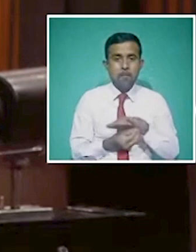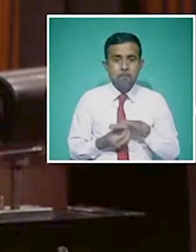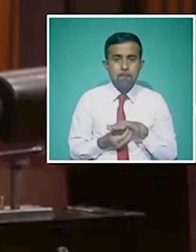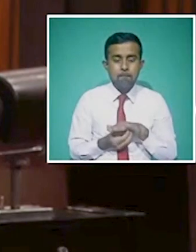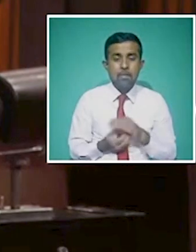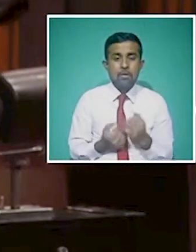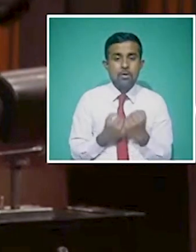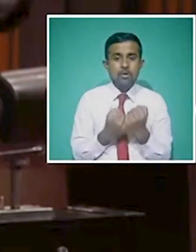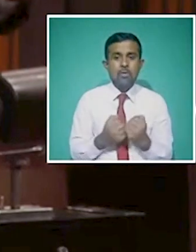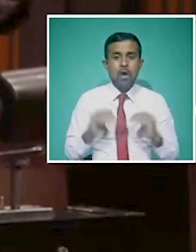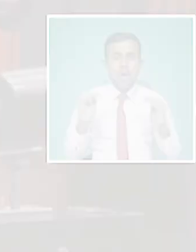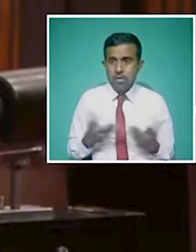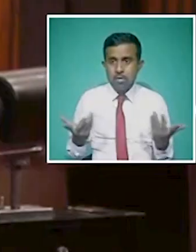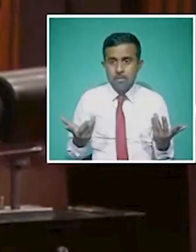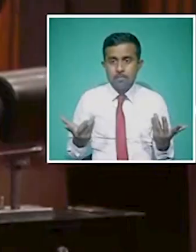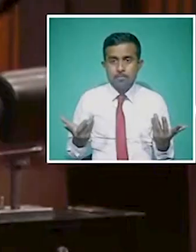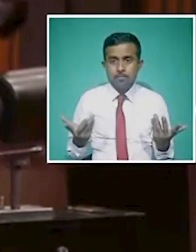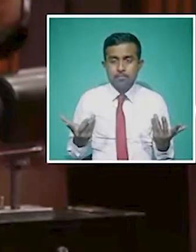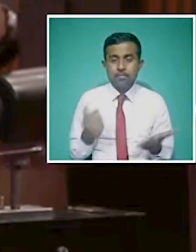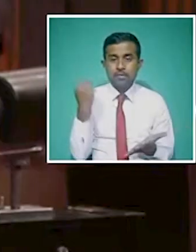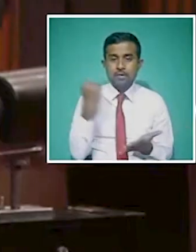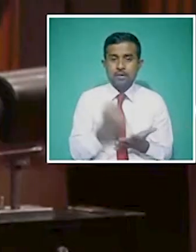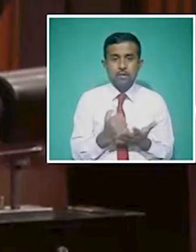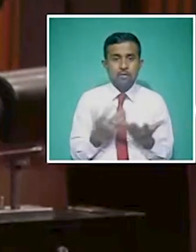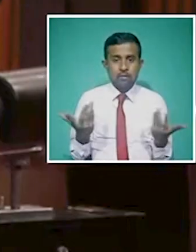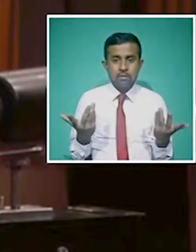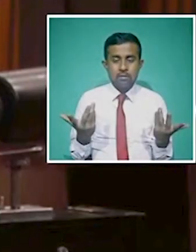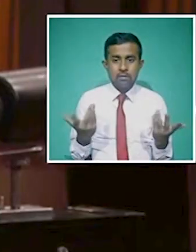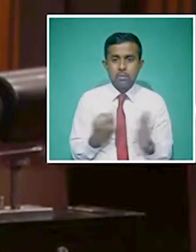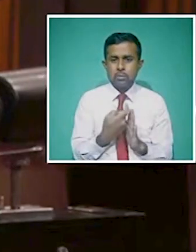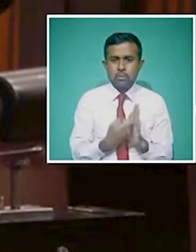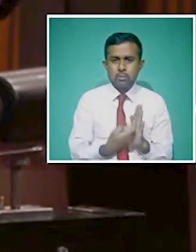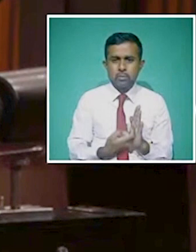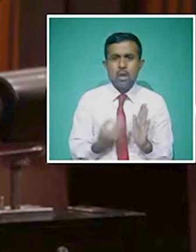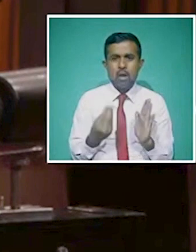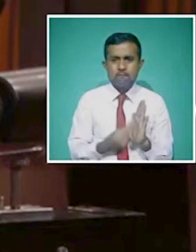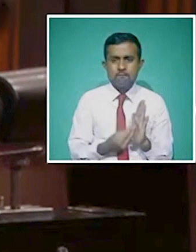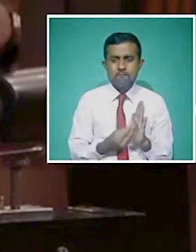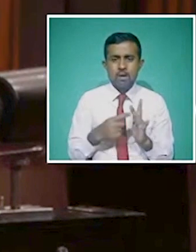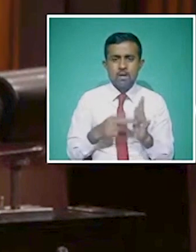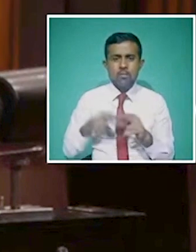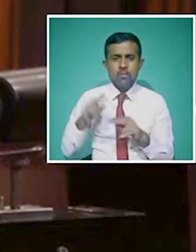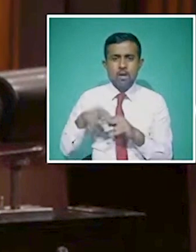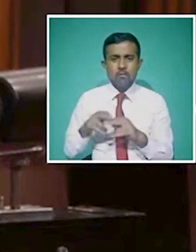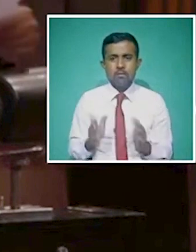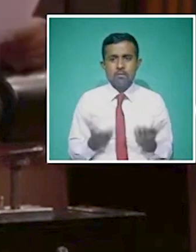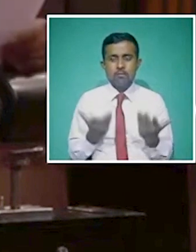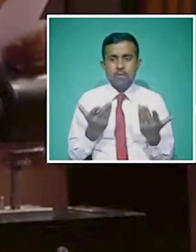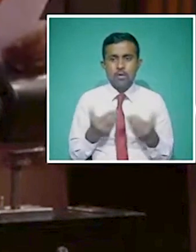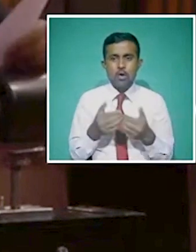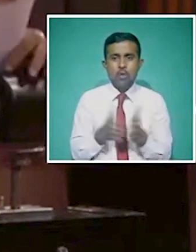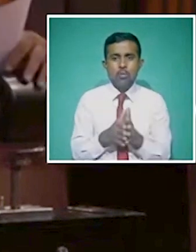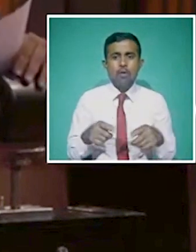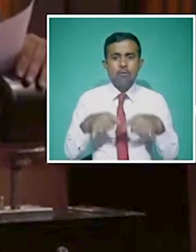clause, there is an unwritten law there. When the IMF wants the government to cut down on the expenditure, they